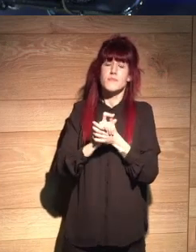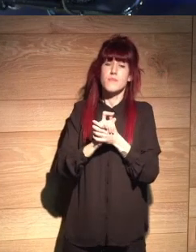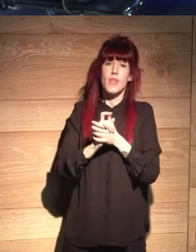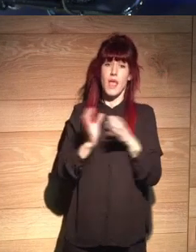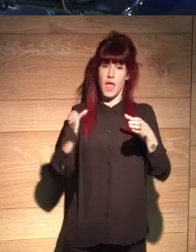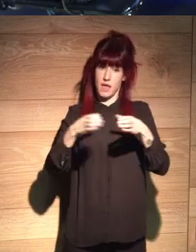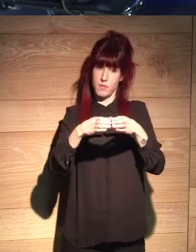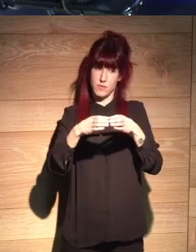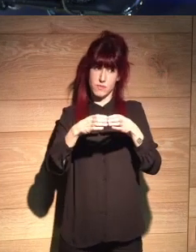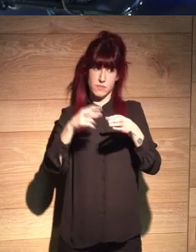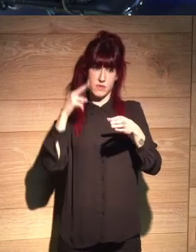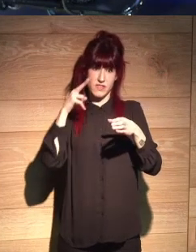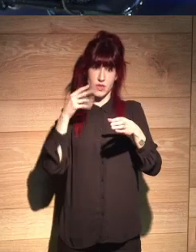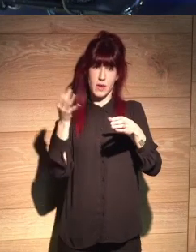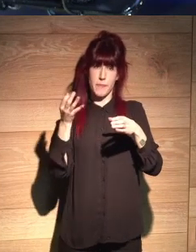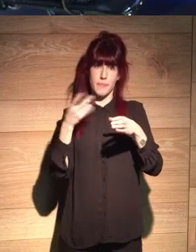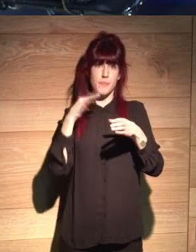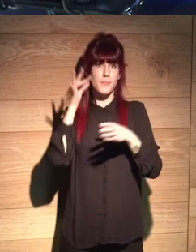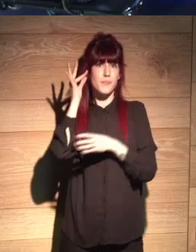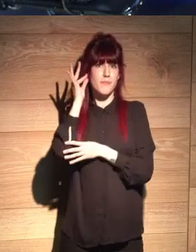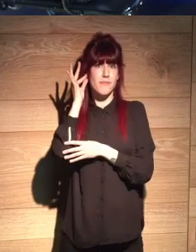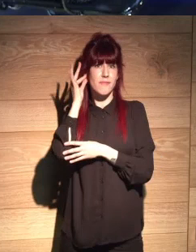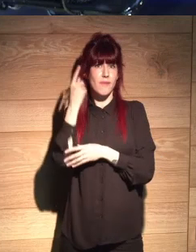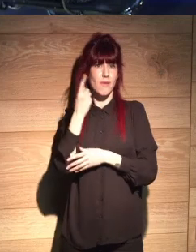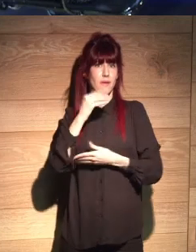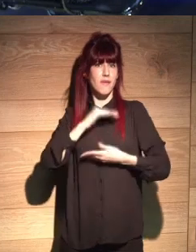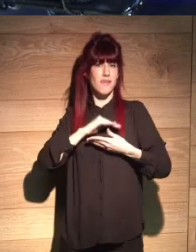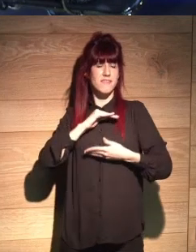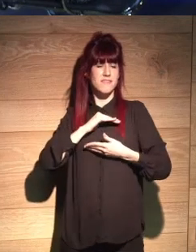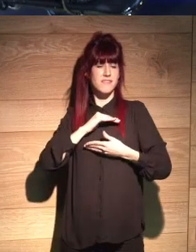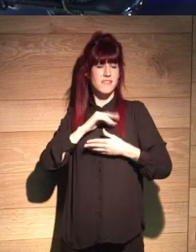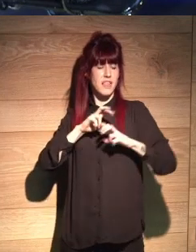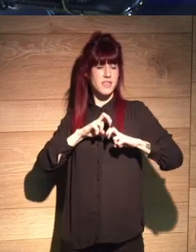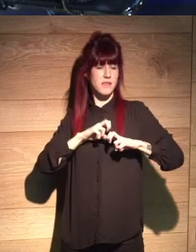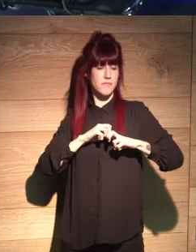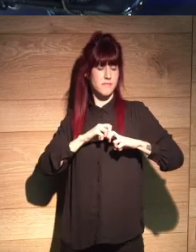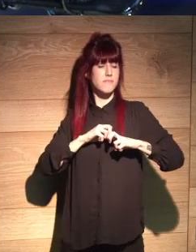In the teams I have seen, women, for instance, with